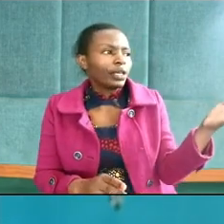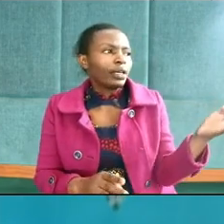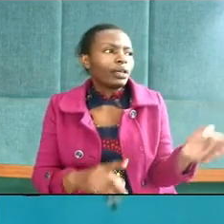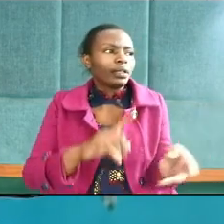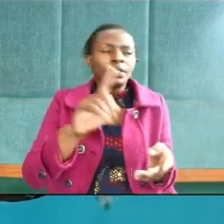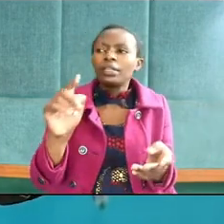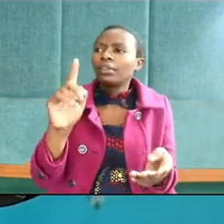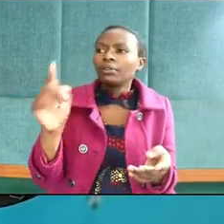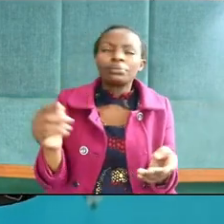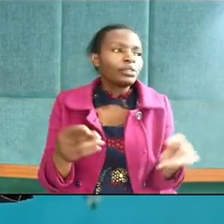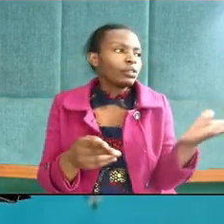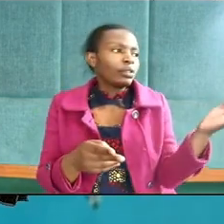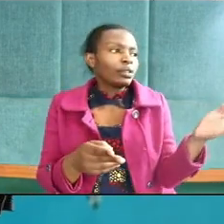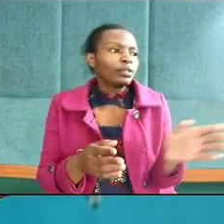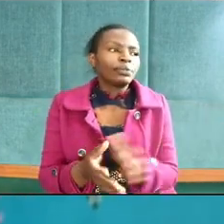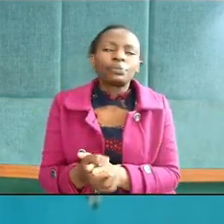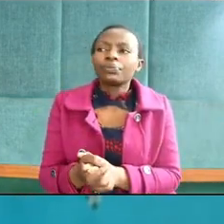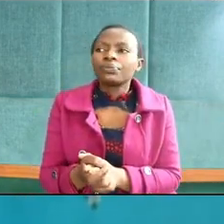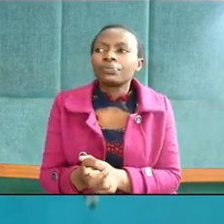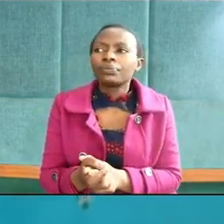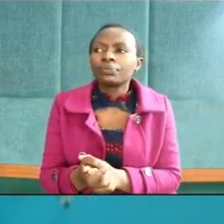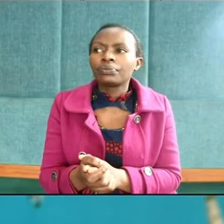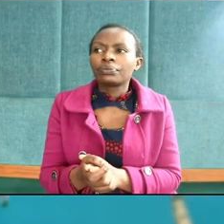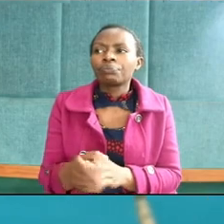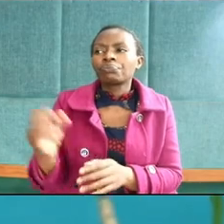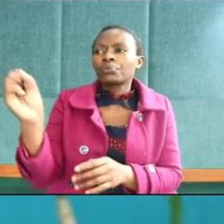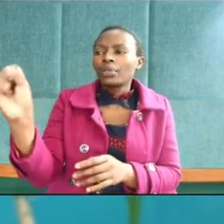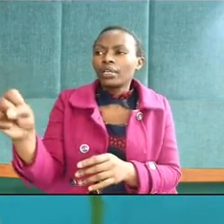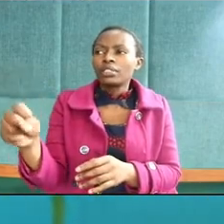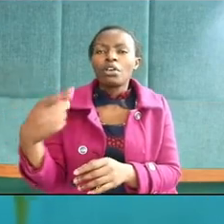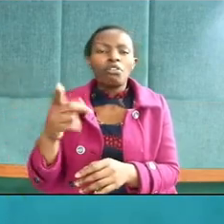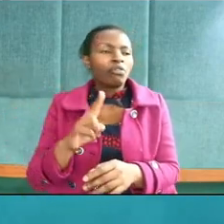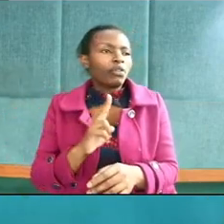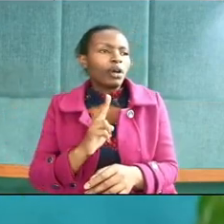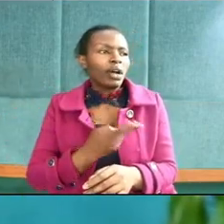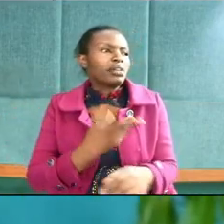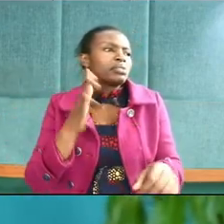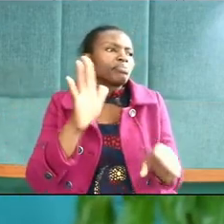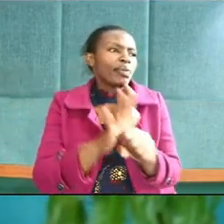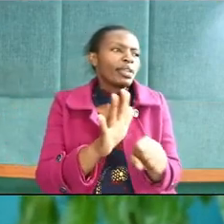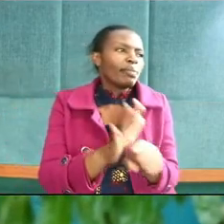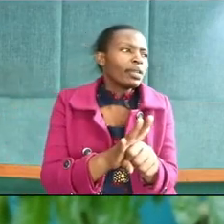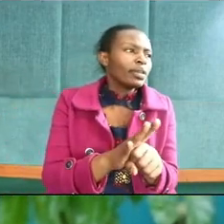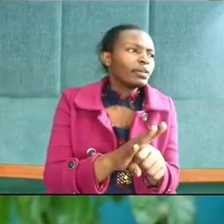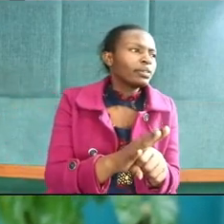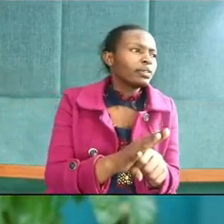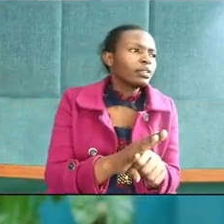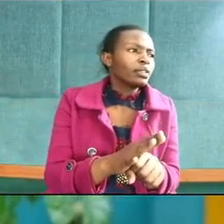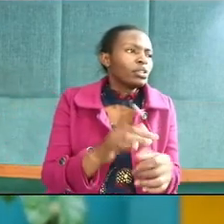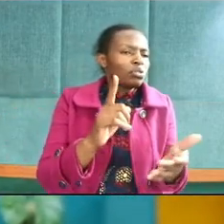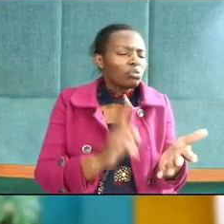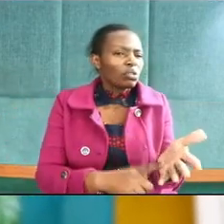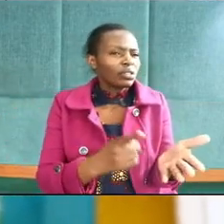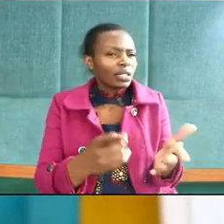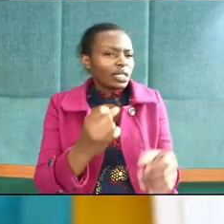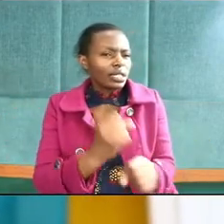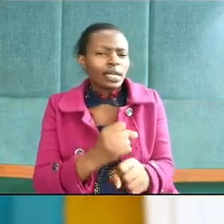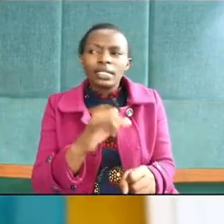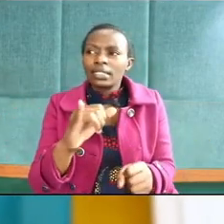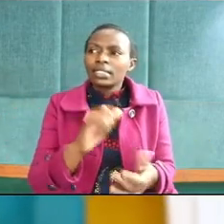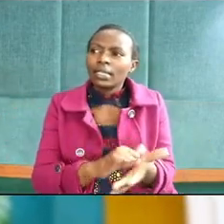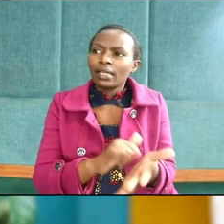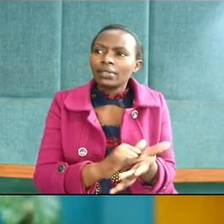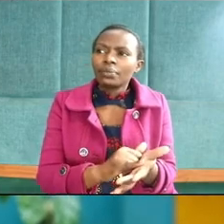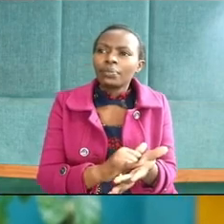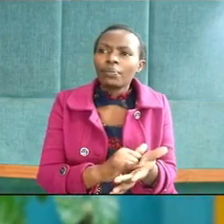point. Is it true? Yes, for many of us. Now, you know what that does is,